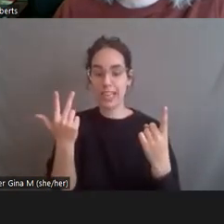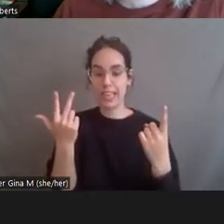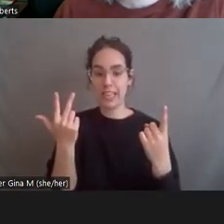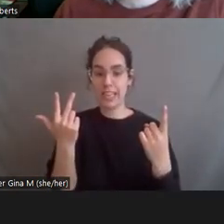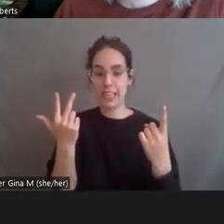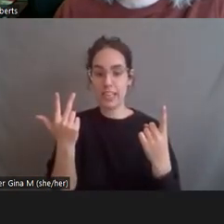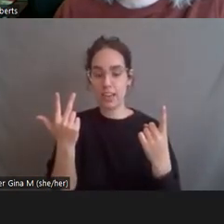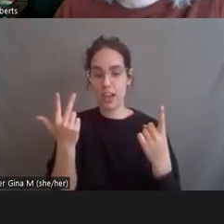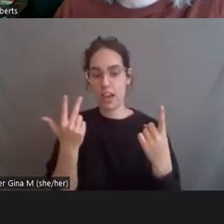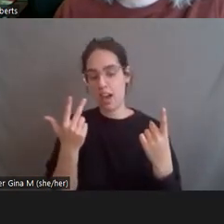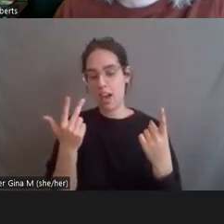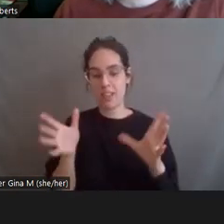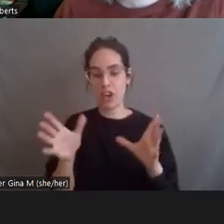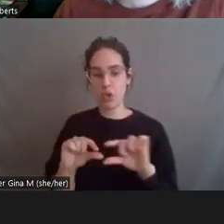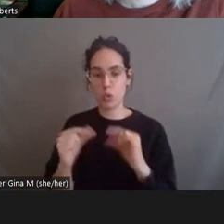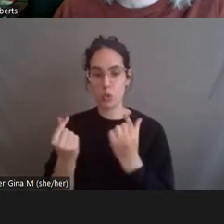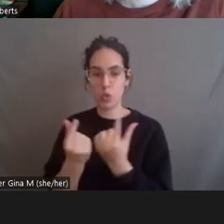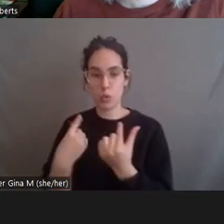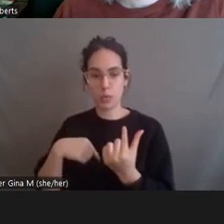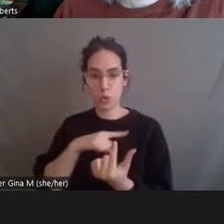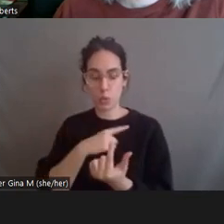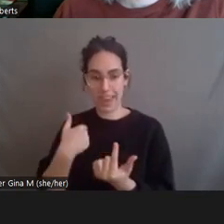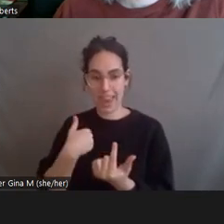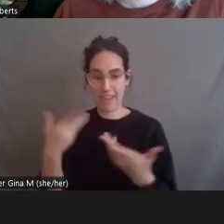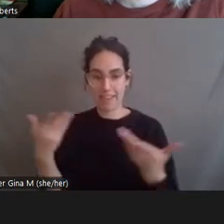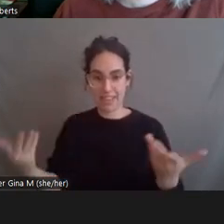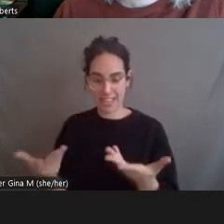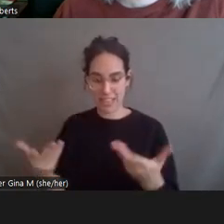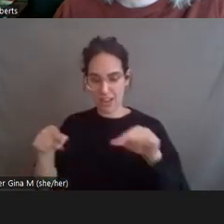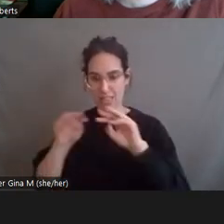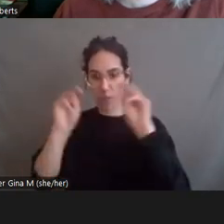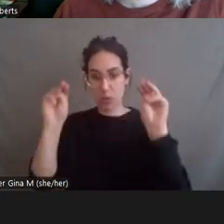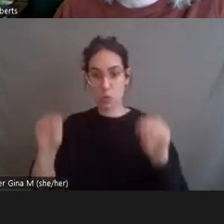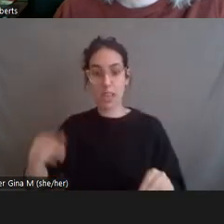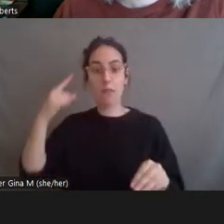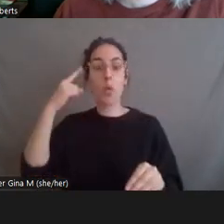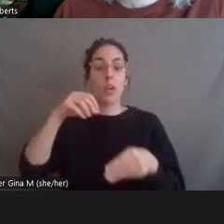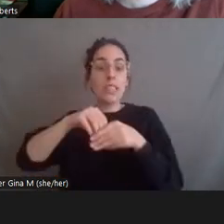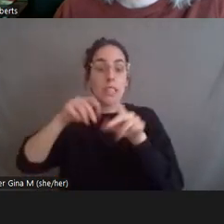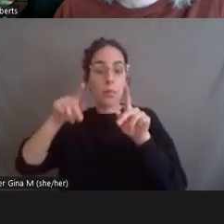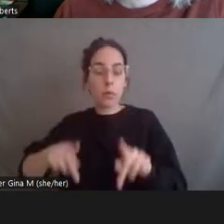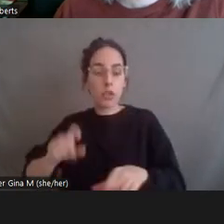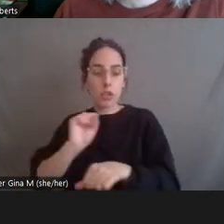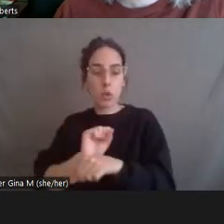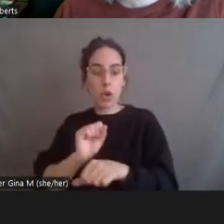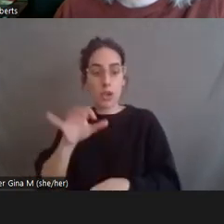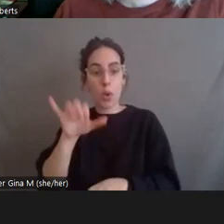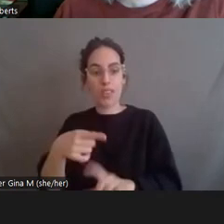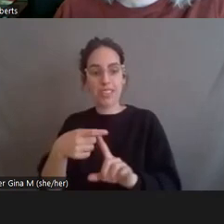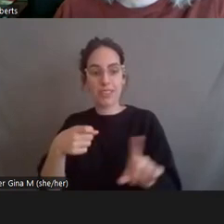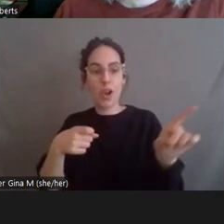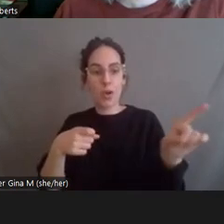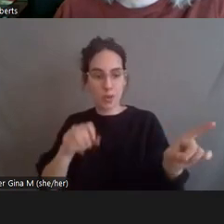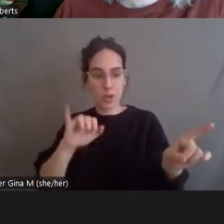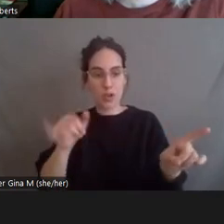the museum for the in-person work. And this is actually by Ms. Jordanka, and who